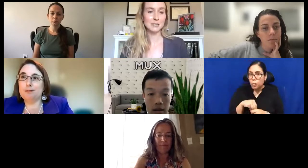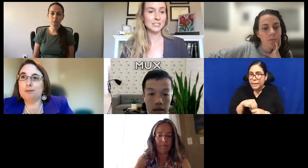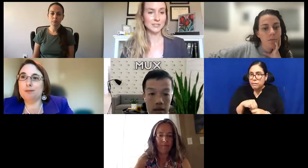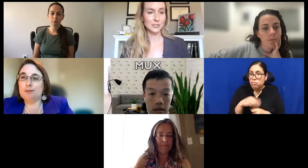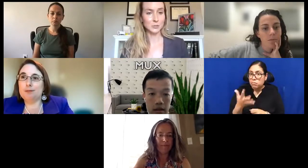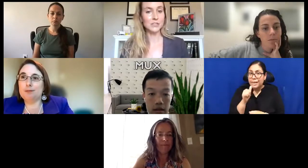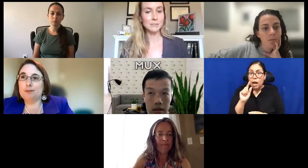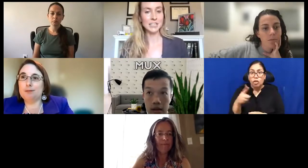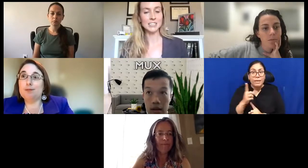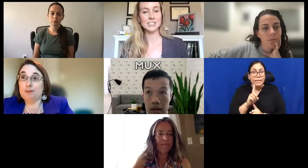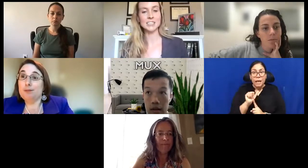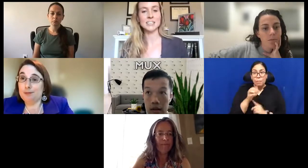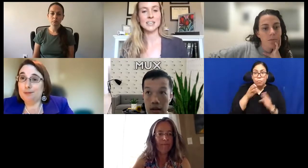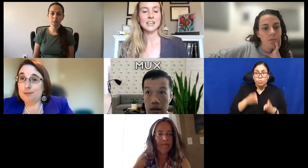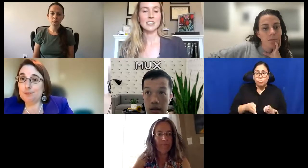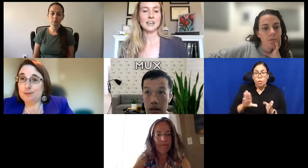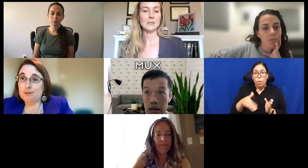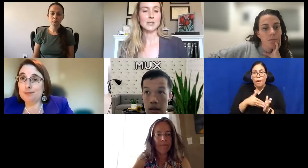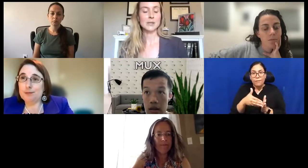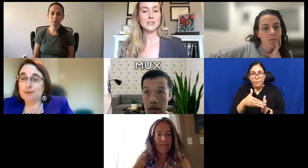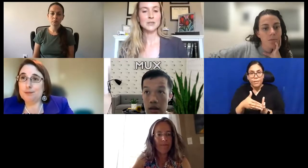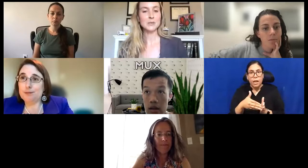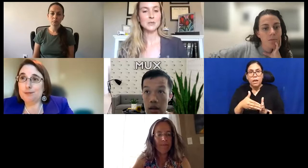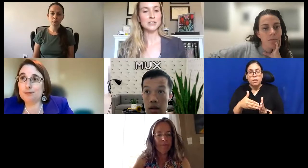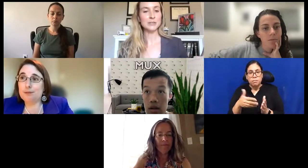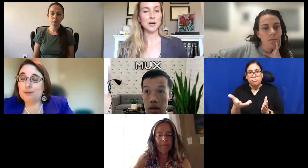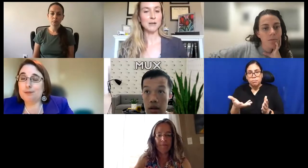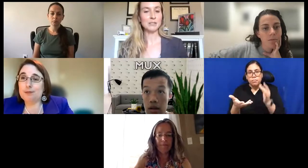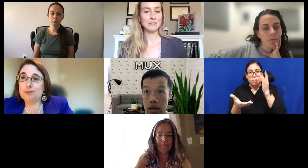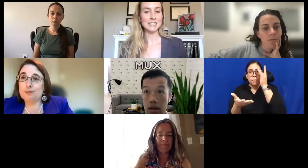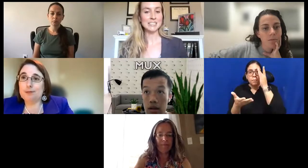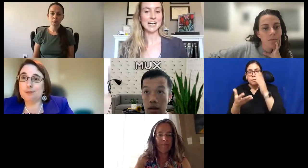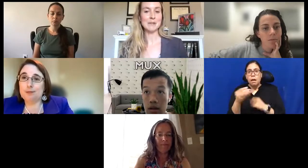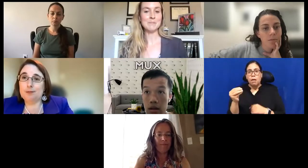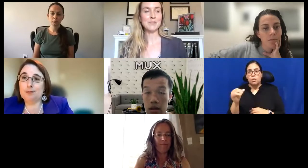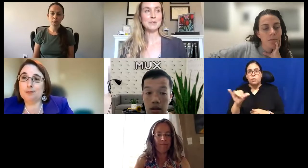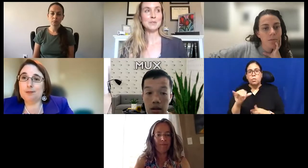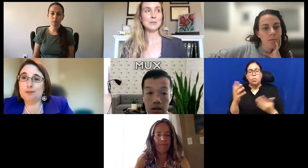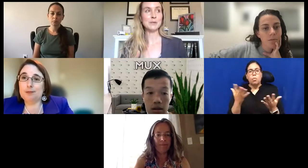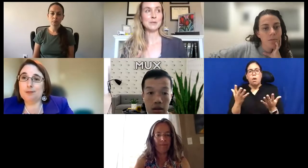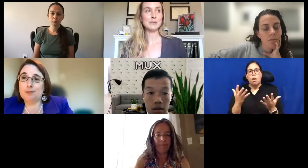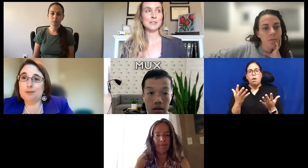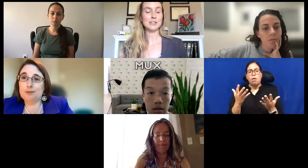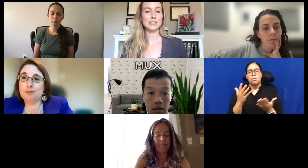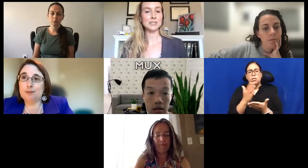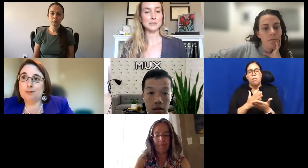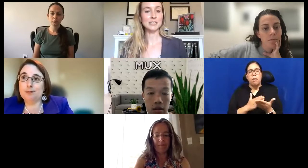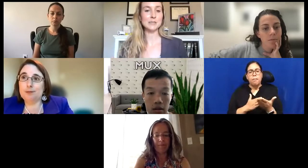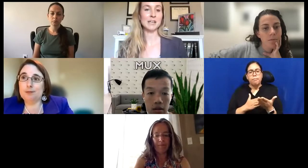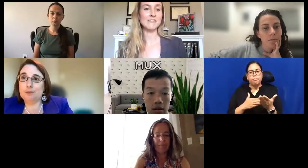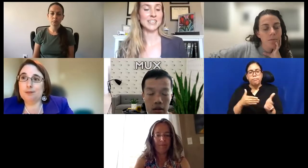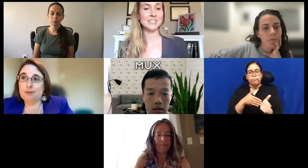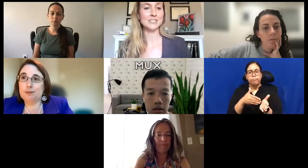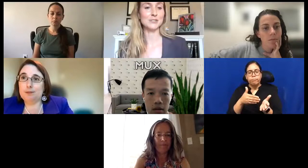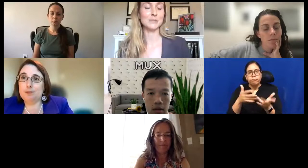the disabled individual in many cases, but also what are some common ways that people with all kinds of